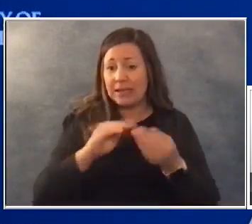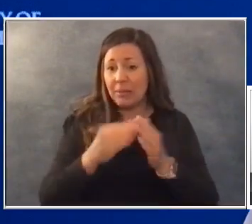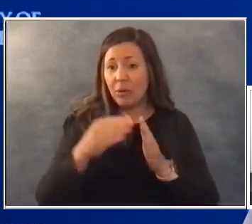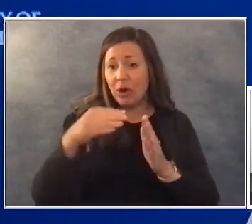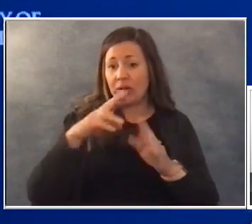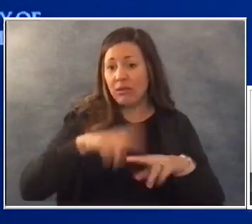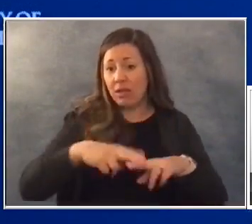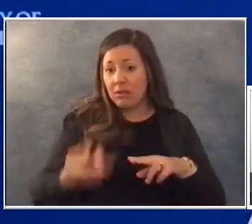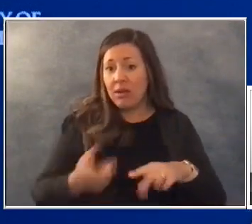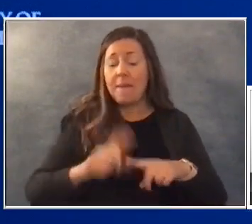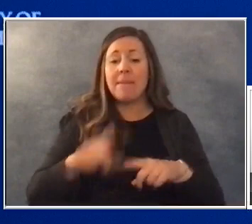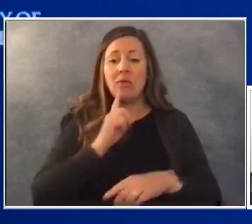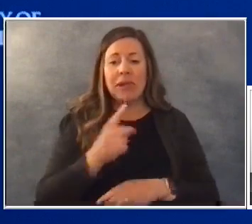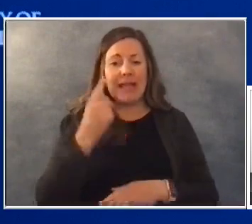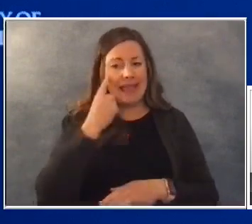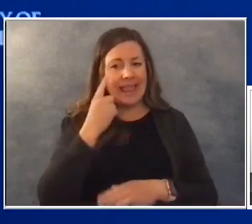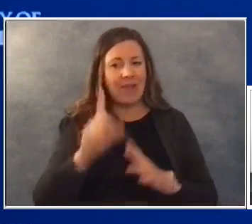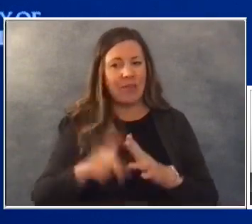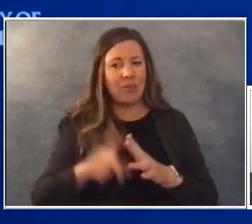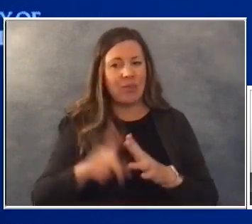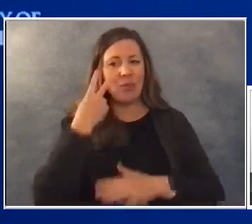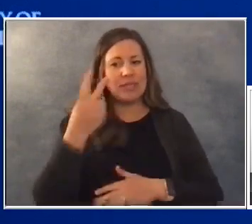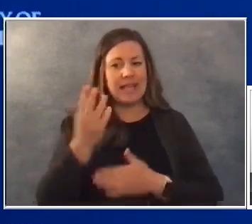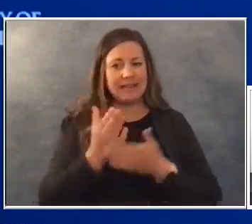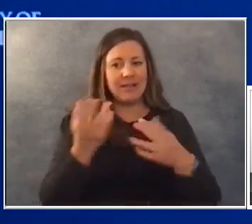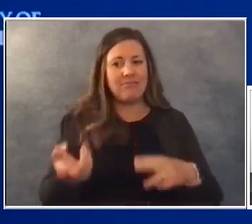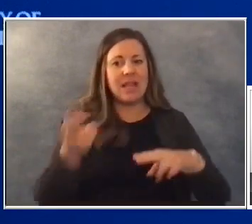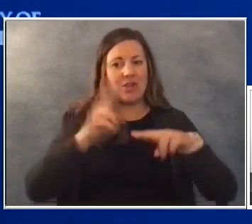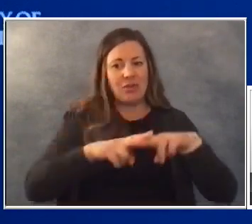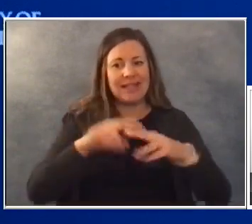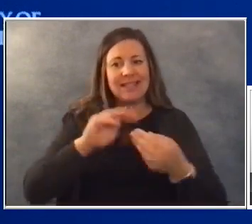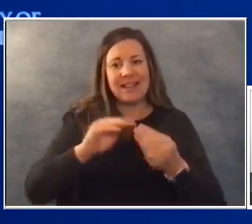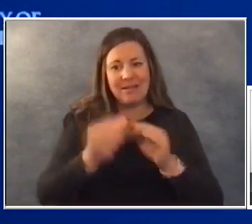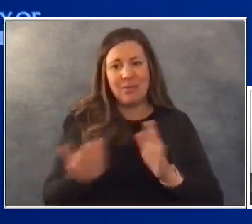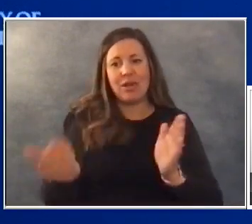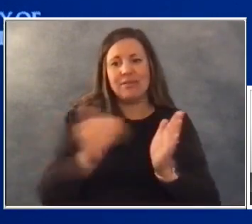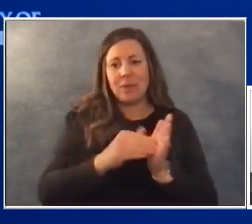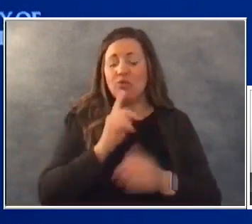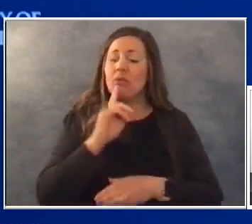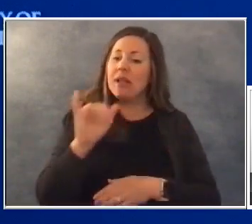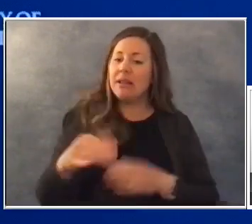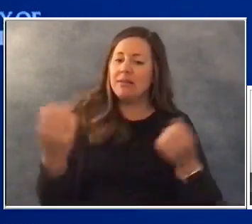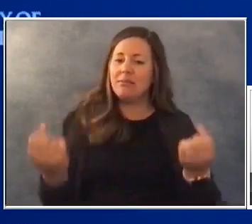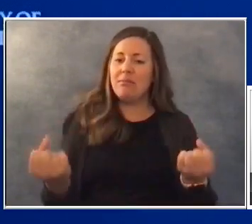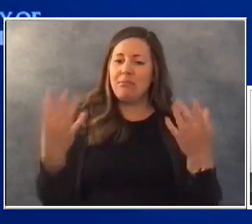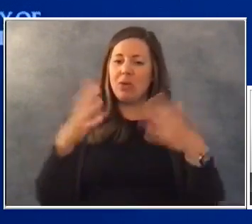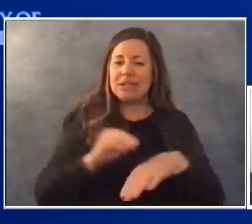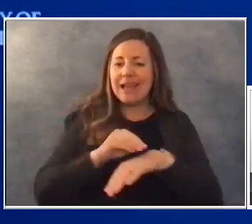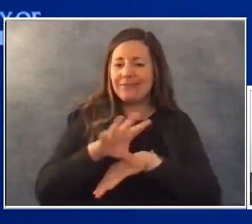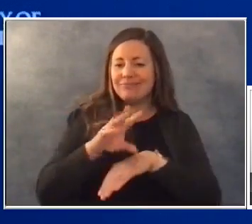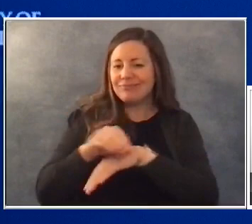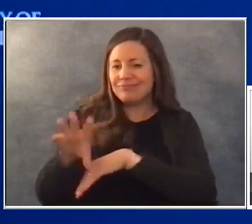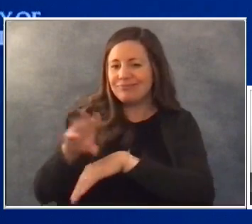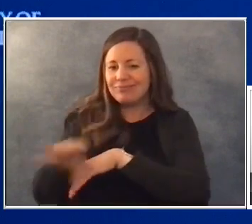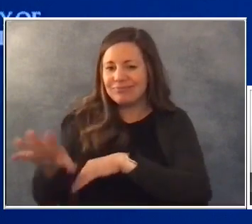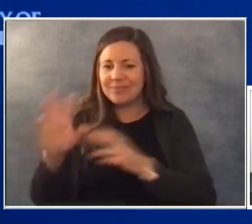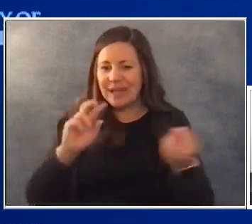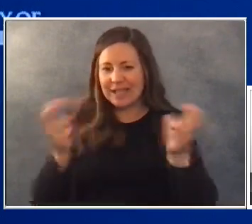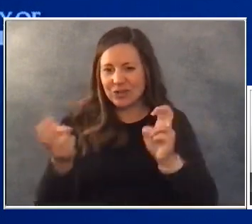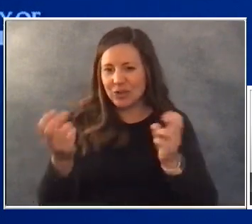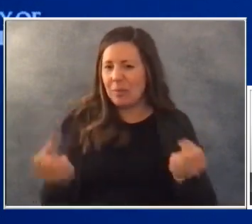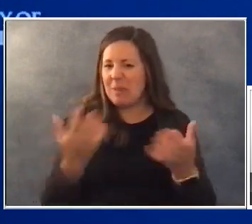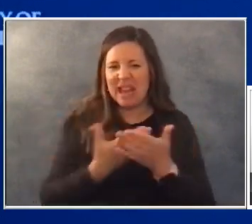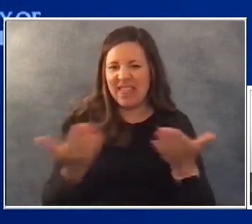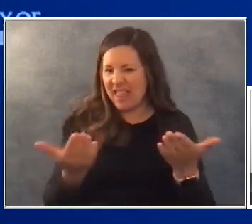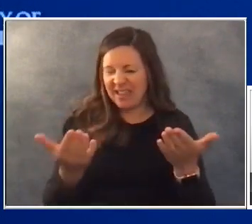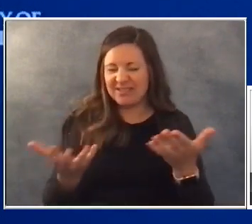think we have started to see increasing rates, and that is a multifactorial issue. Again, during the pandemic,